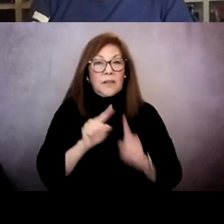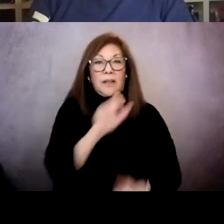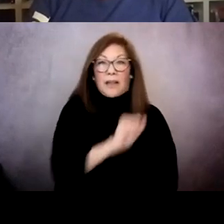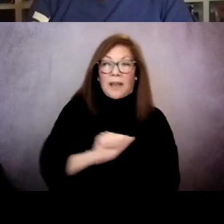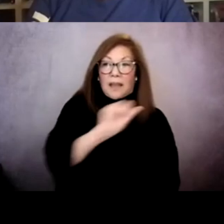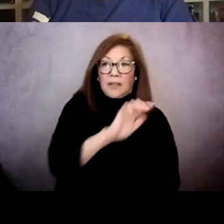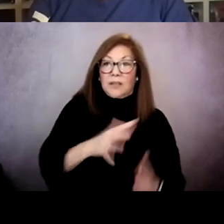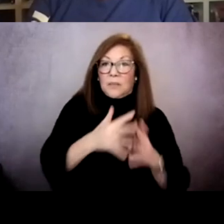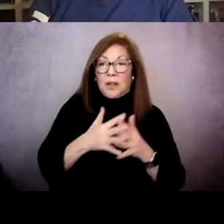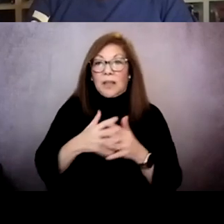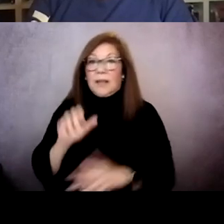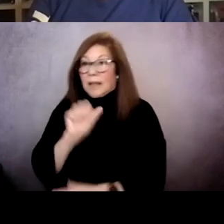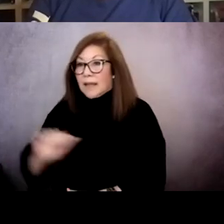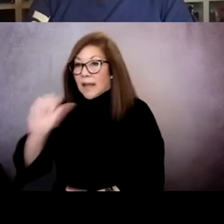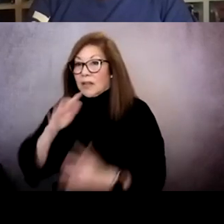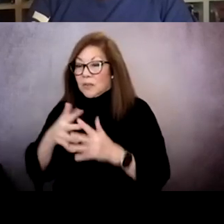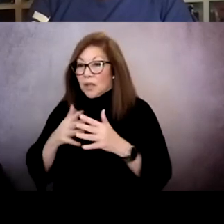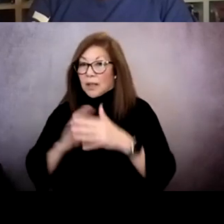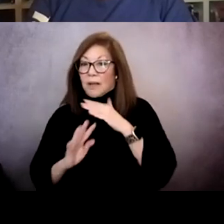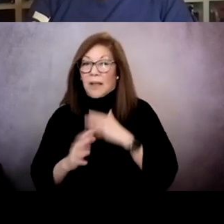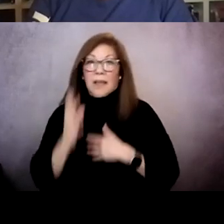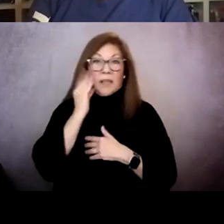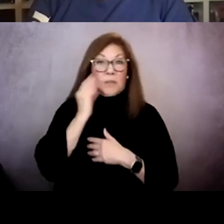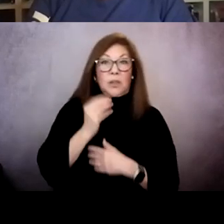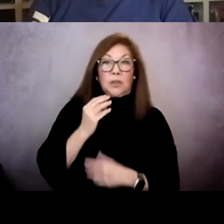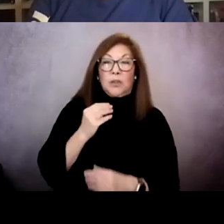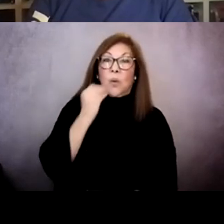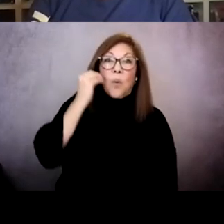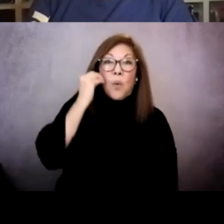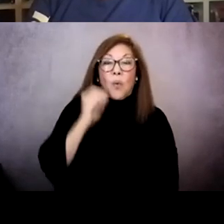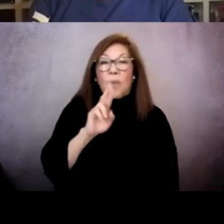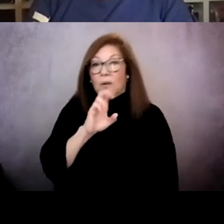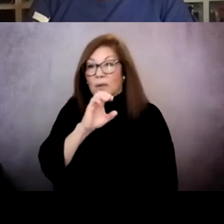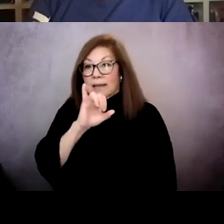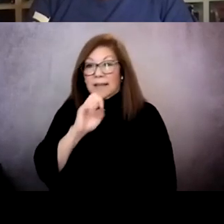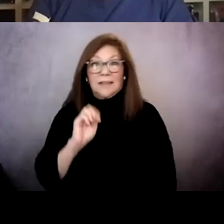American immigrants? I feel they experience home and they experience racism differently.